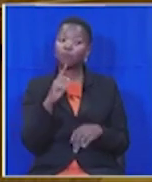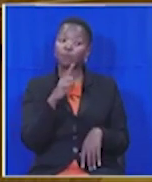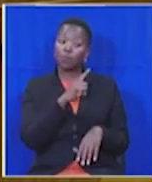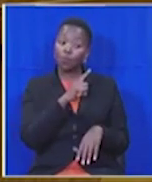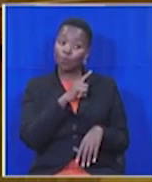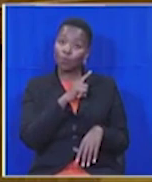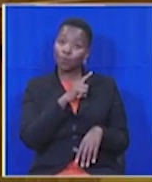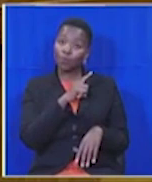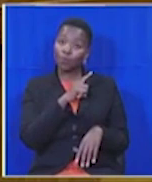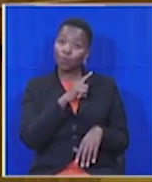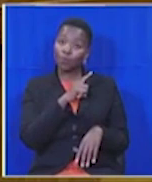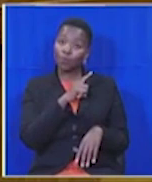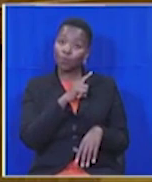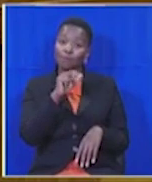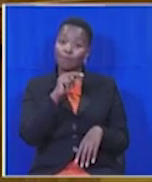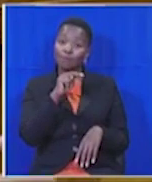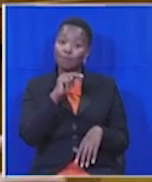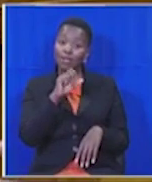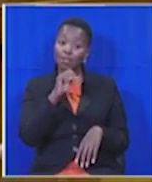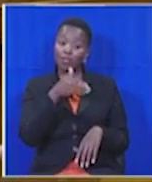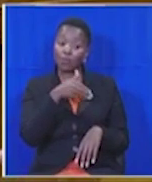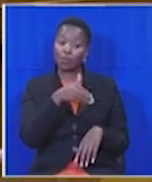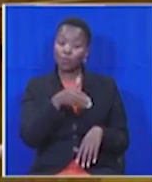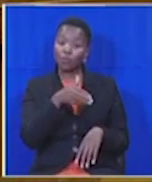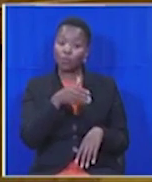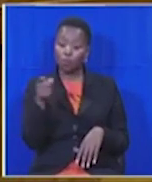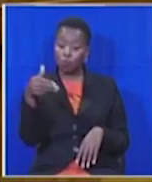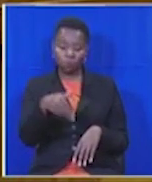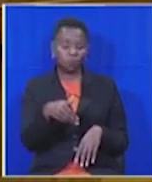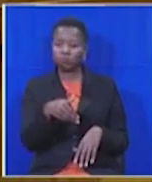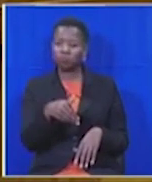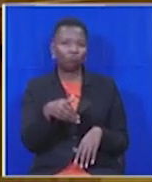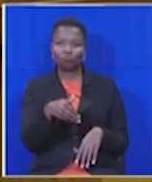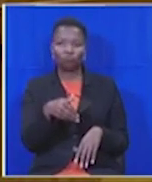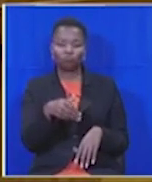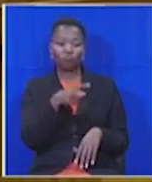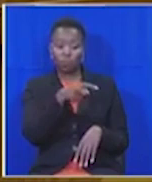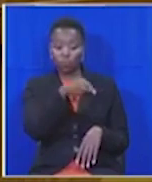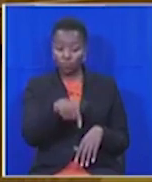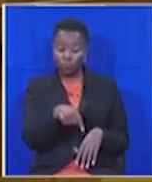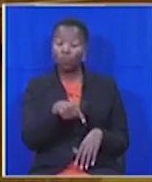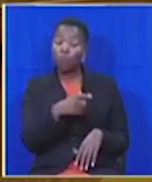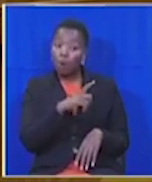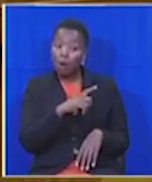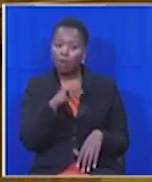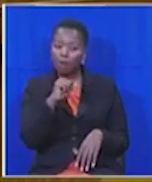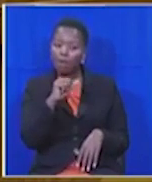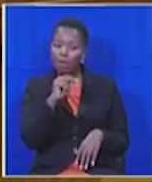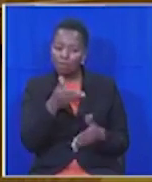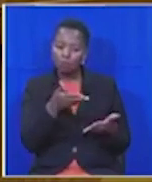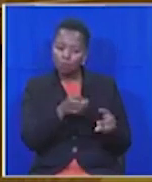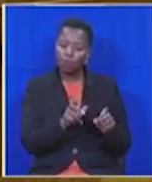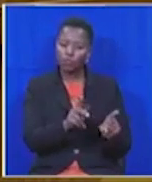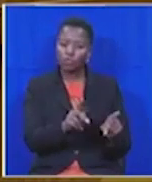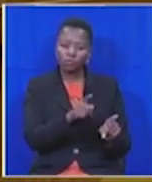without this organization, in fact, we wouldn't be here anyway. We are here because of the ANC. Then we must